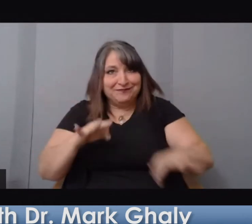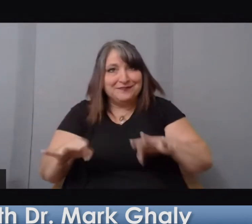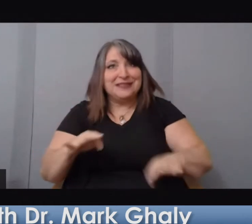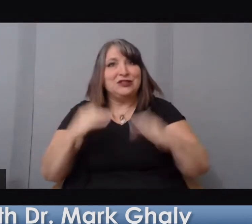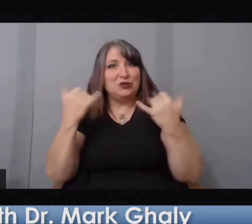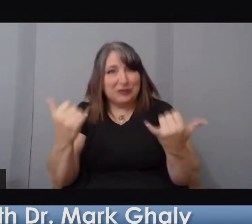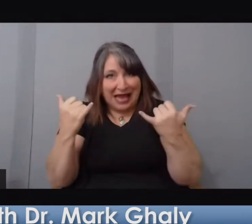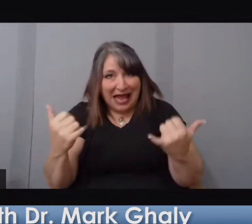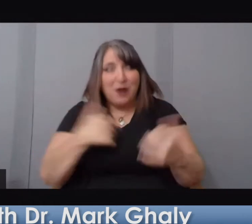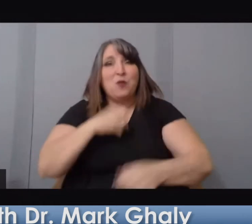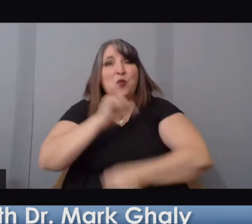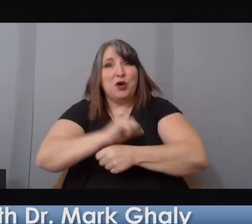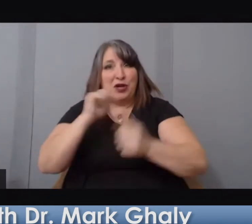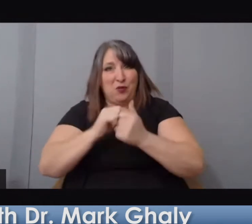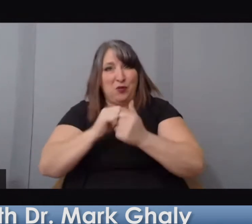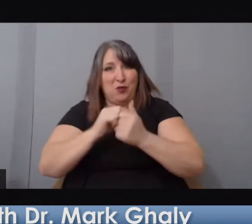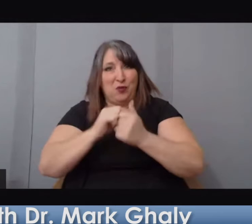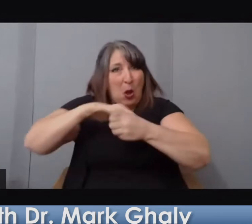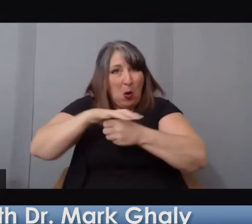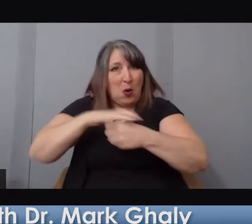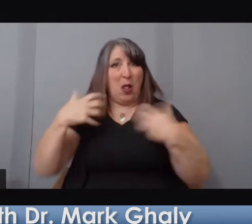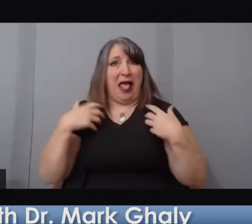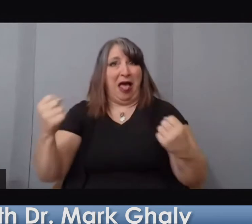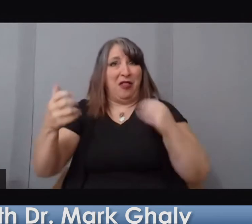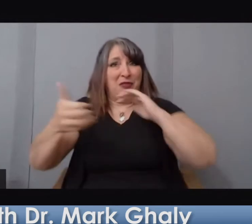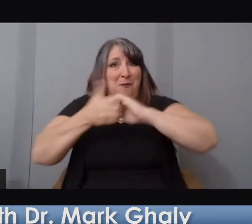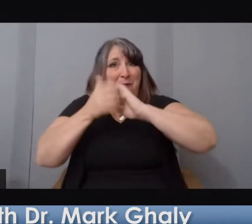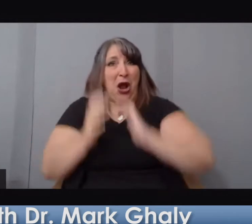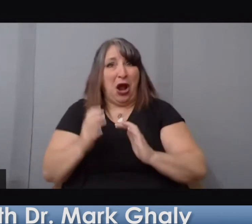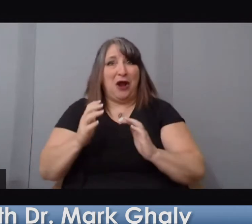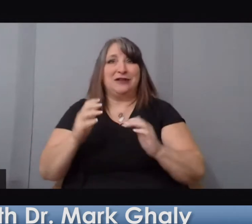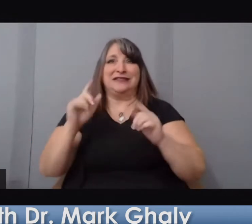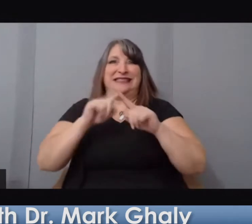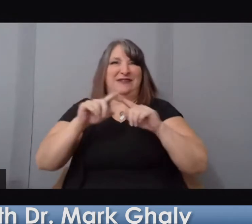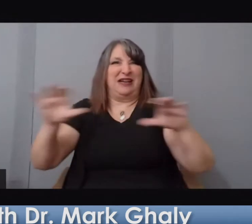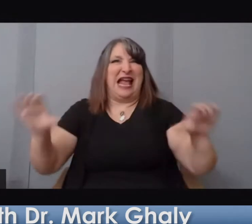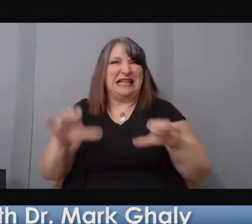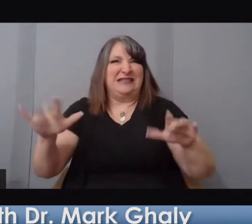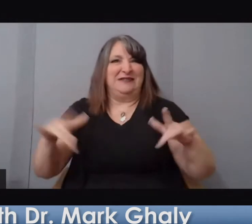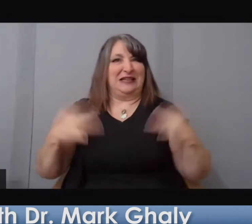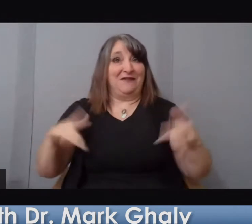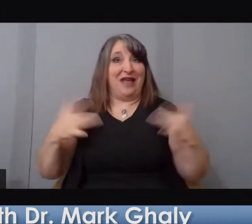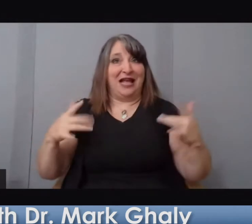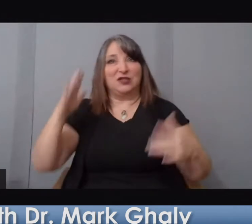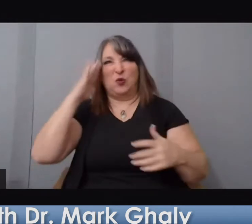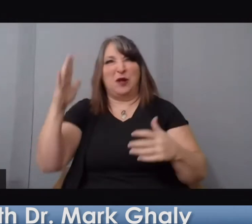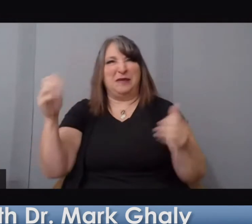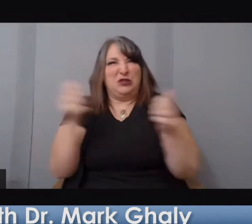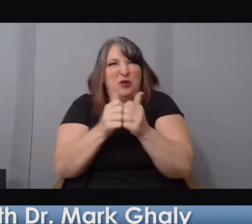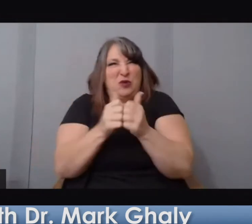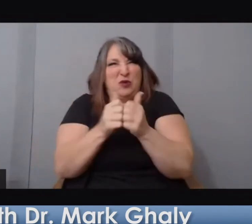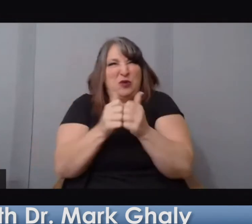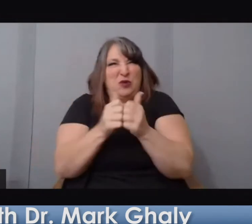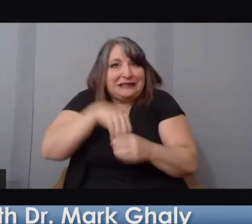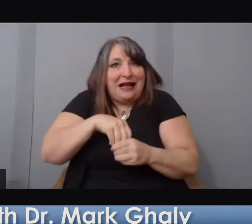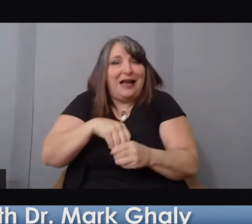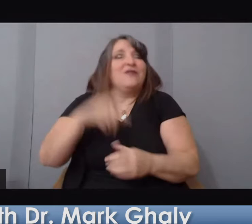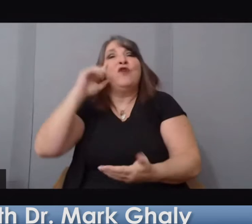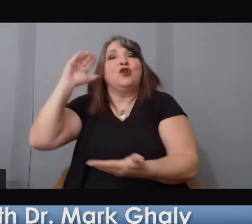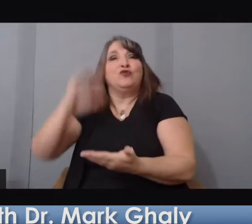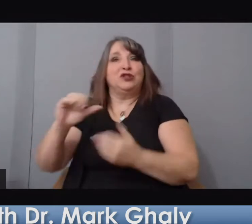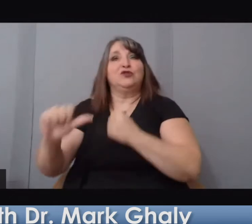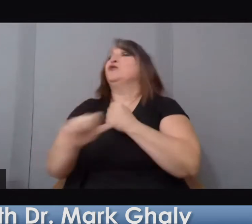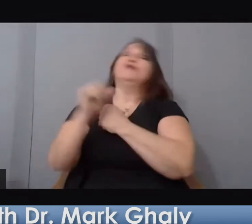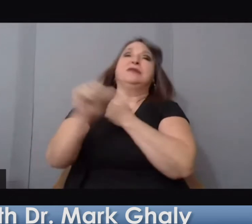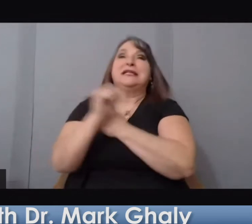our local health partners around activities where you might gather indoors to reduce risk is really